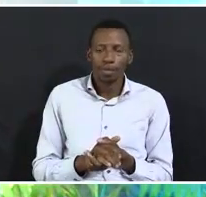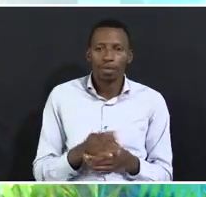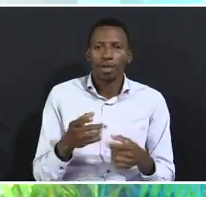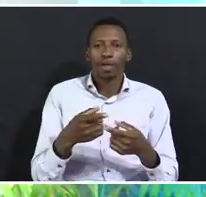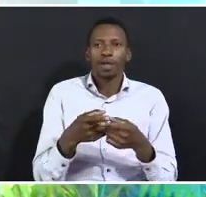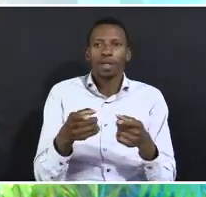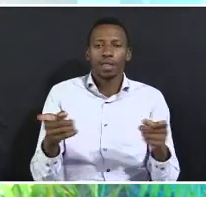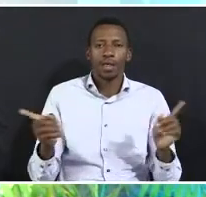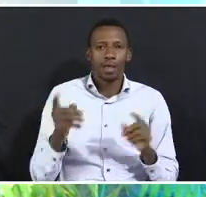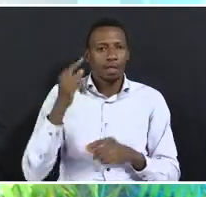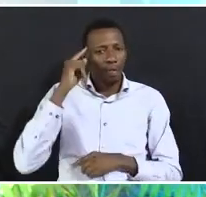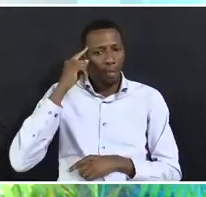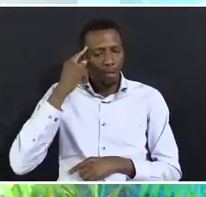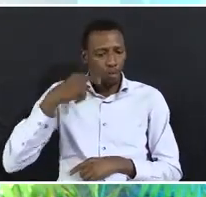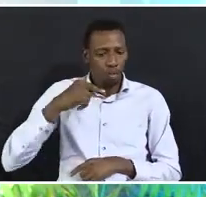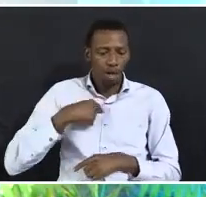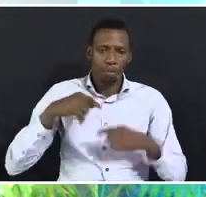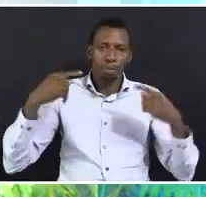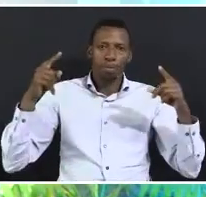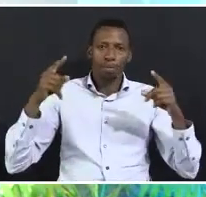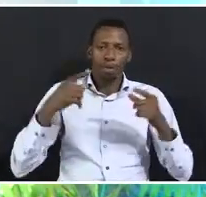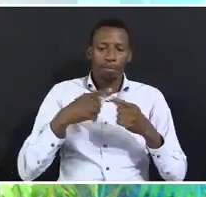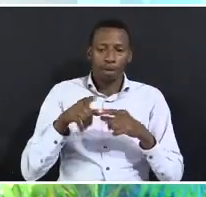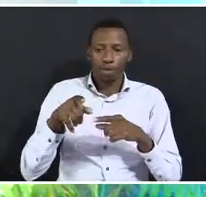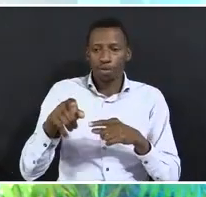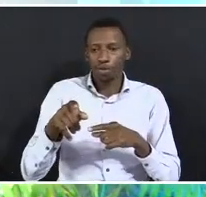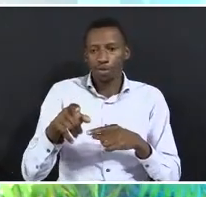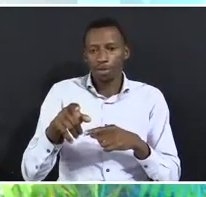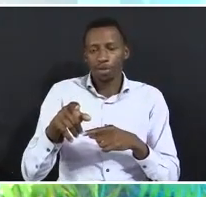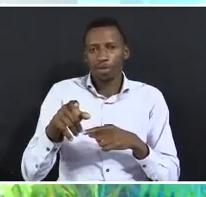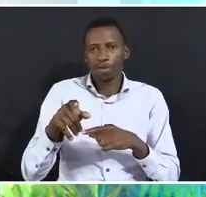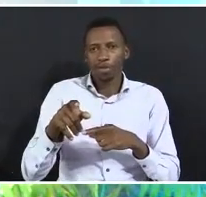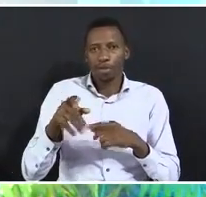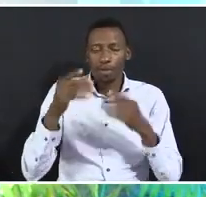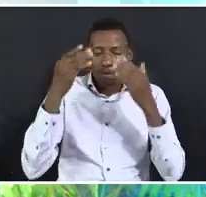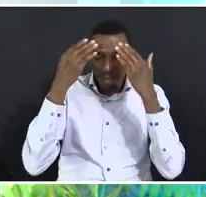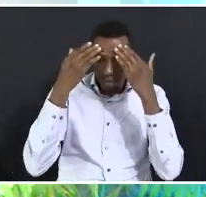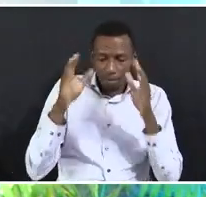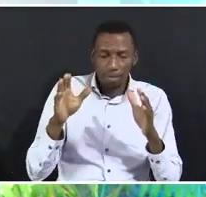They will think we have succeeded, not knowing you are still a tracking officer.